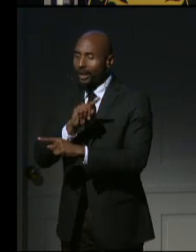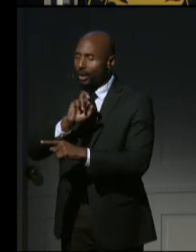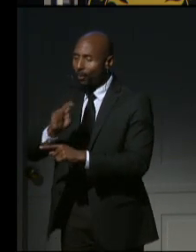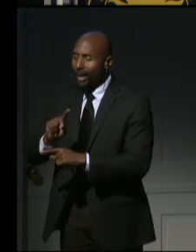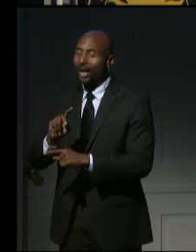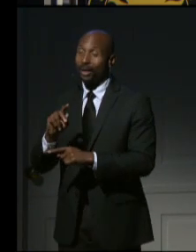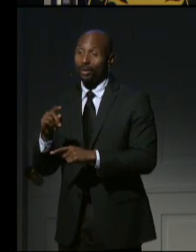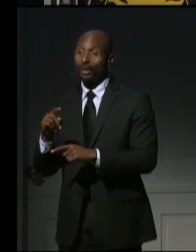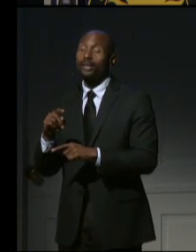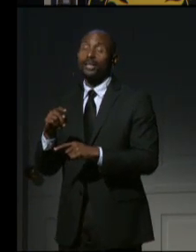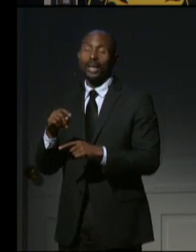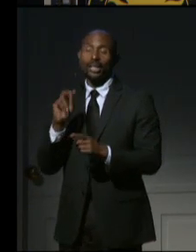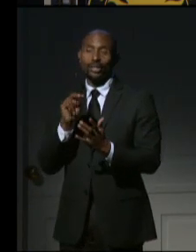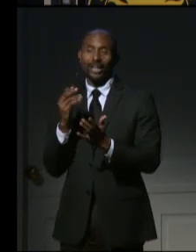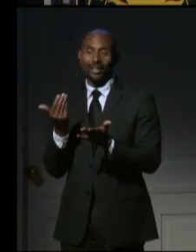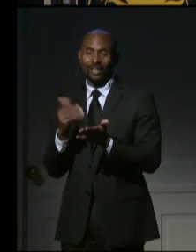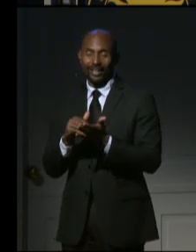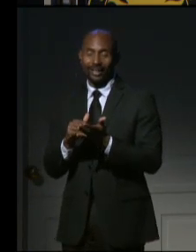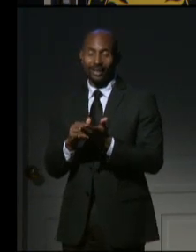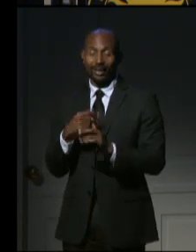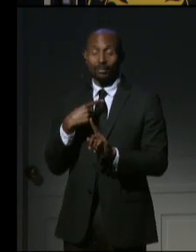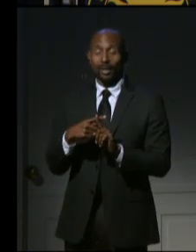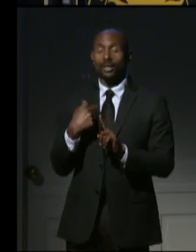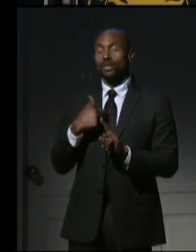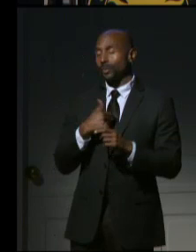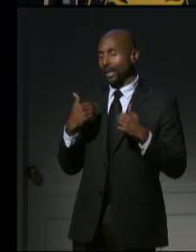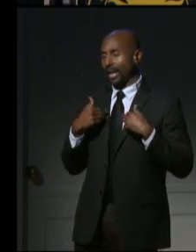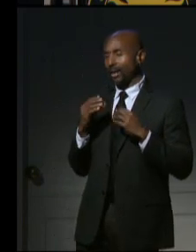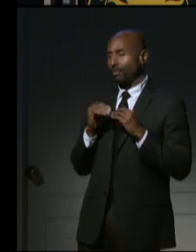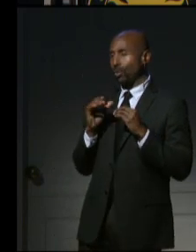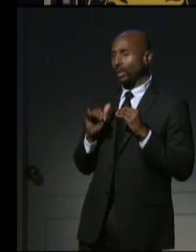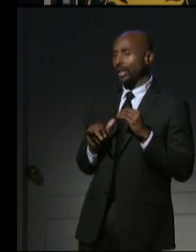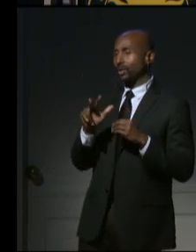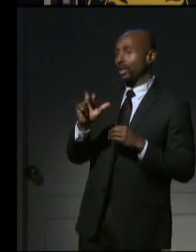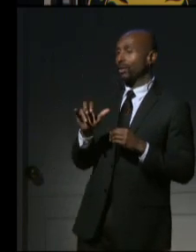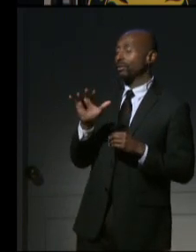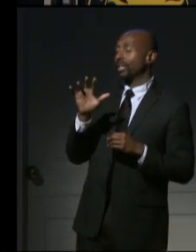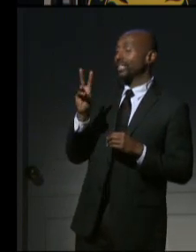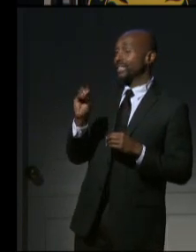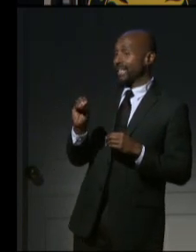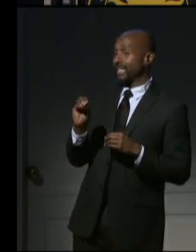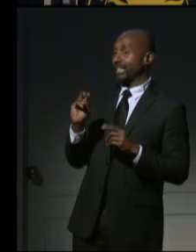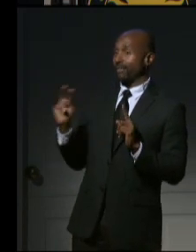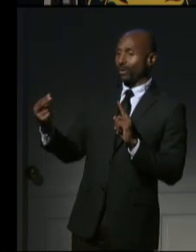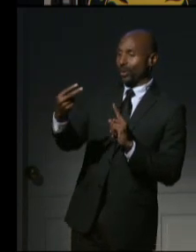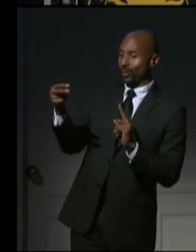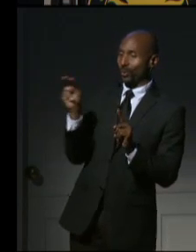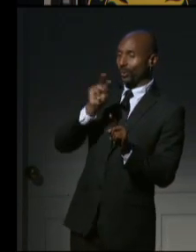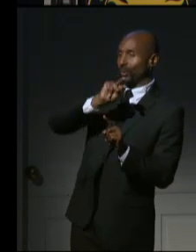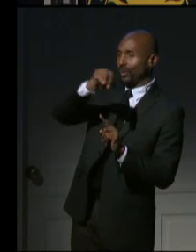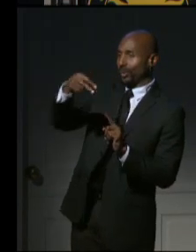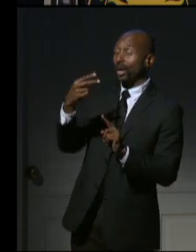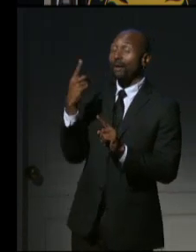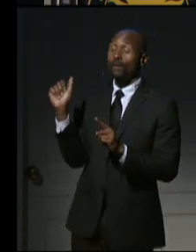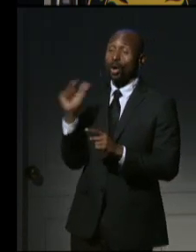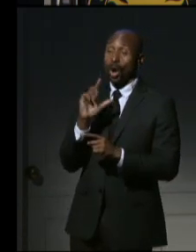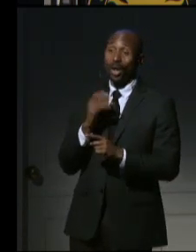show more. Not only do we have 360 views of all our images, but we have photogrammetry now.